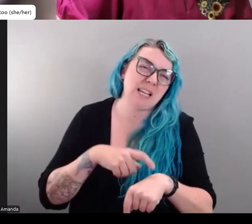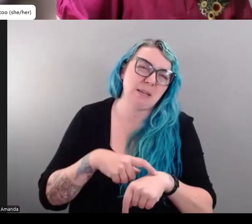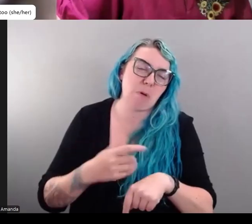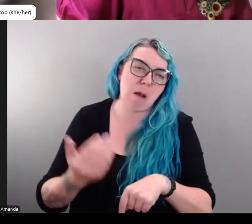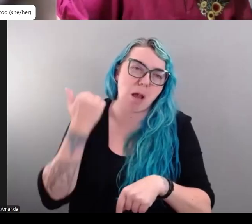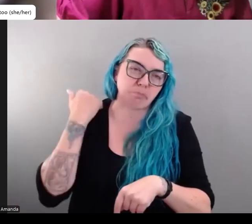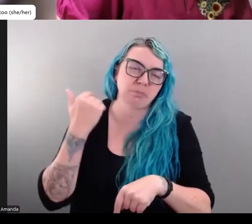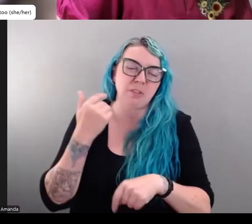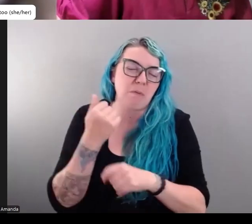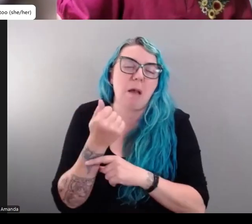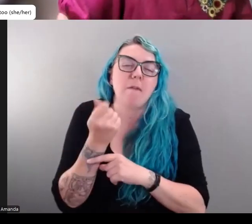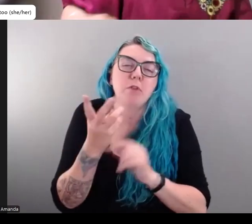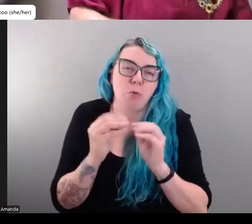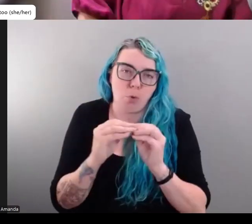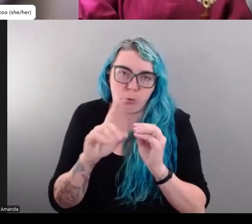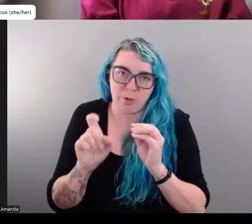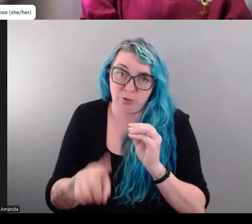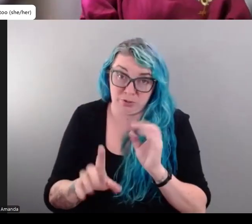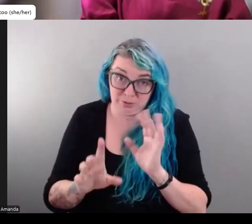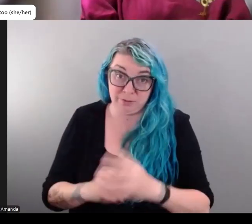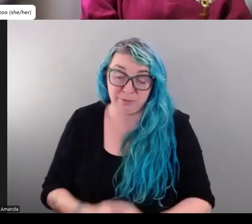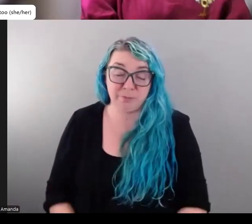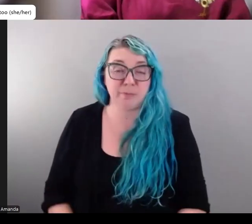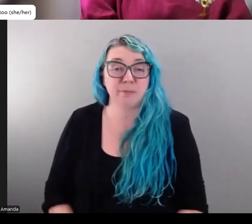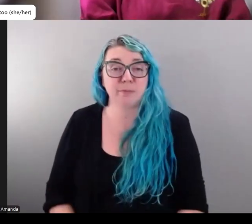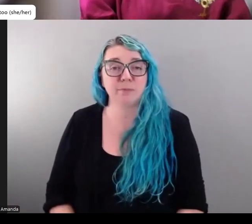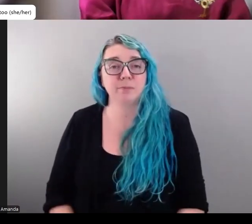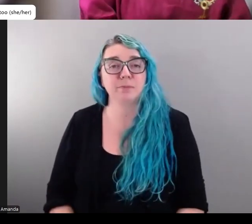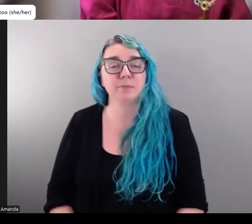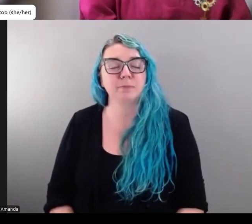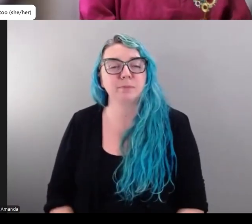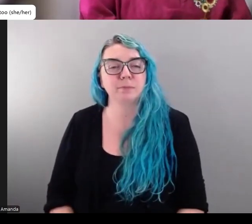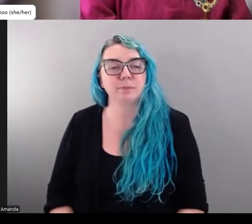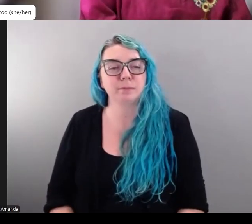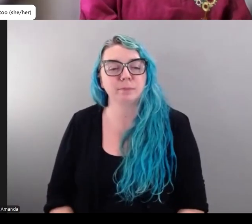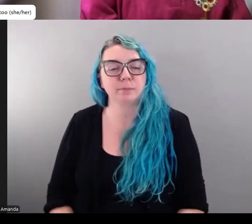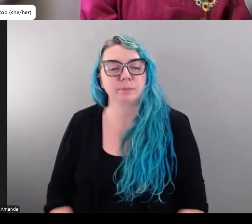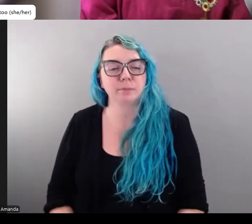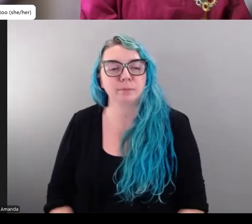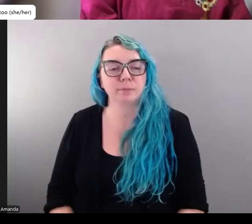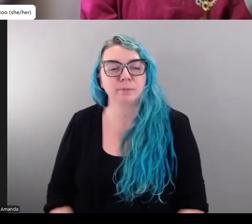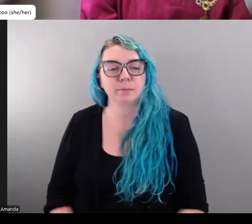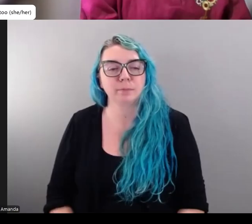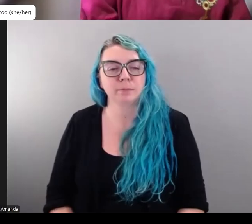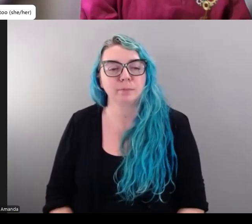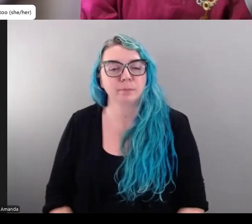just provide a few more questions here to both of you. Um, y- you